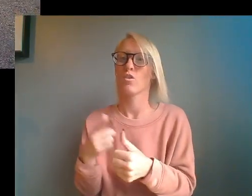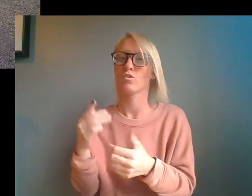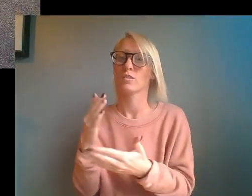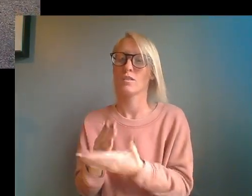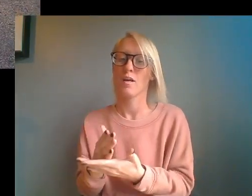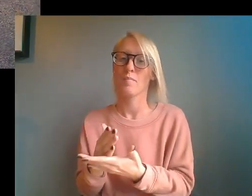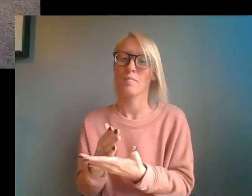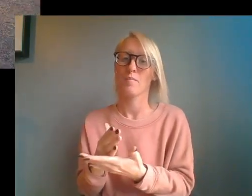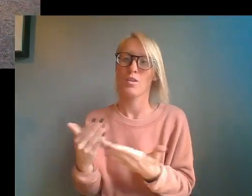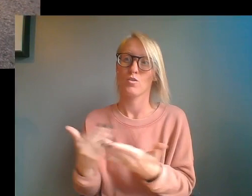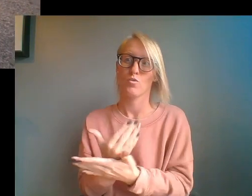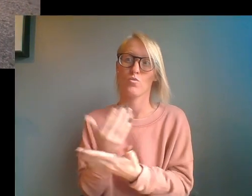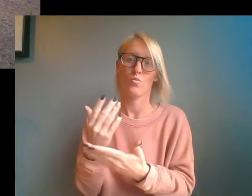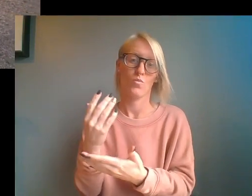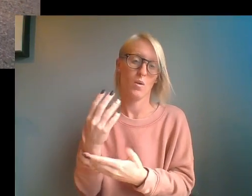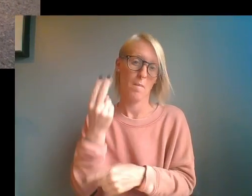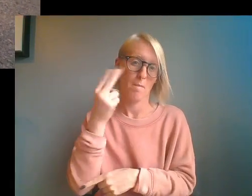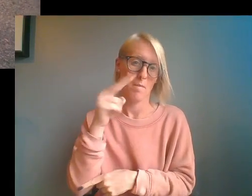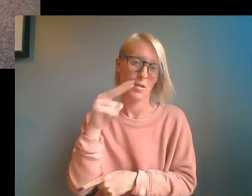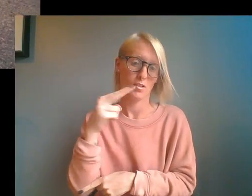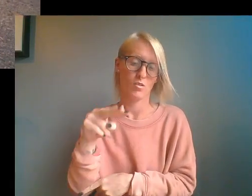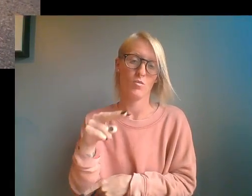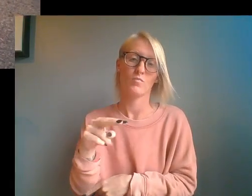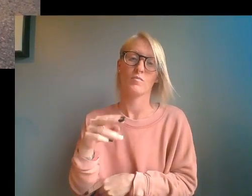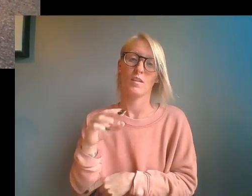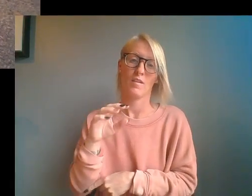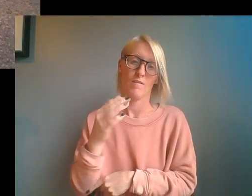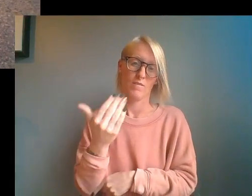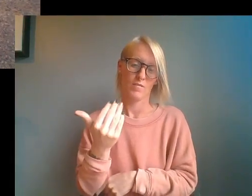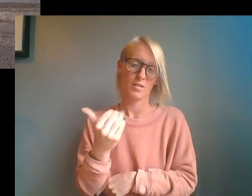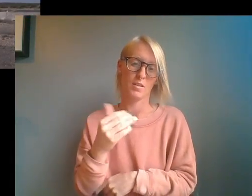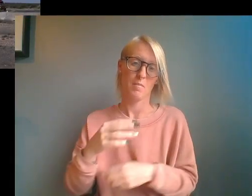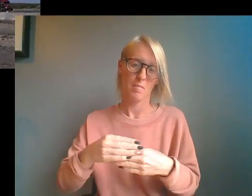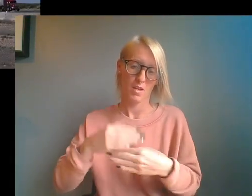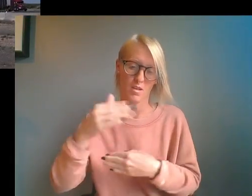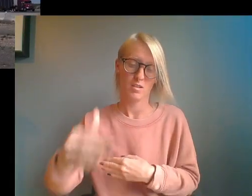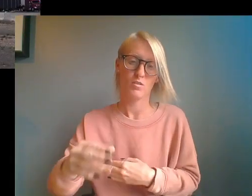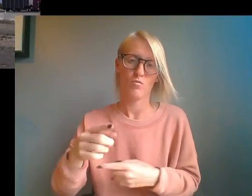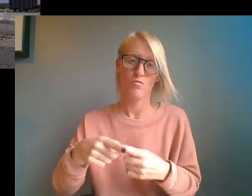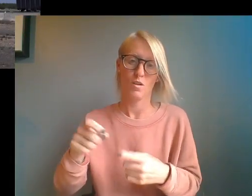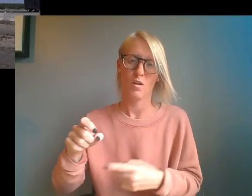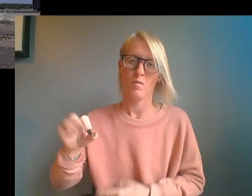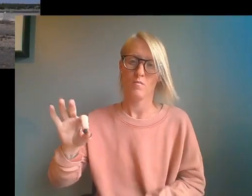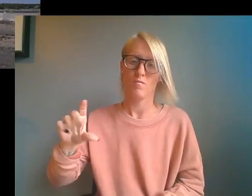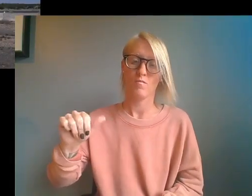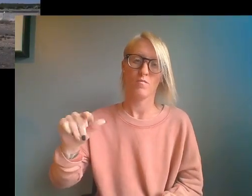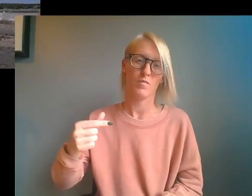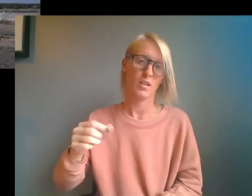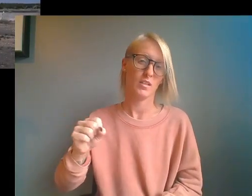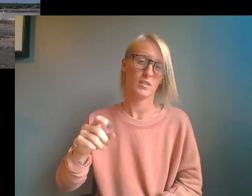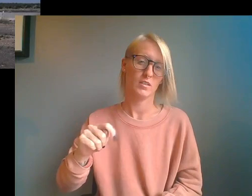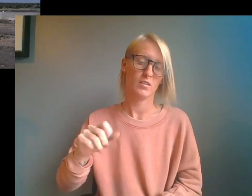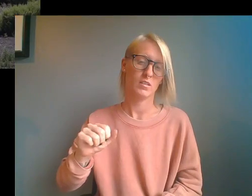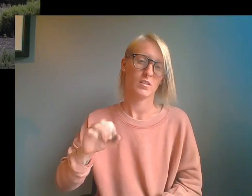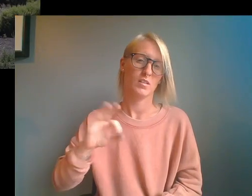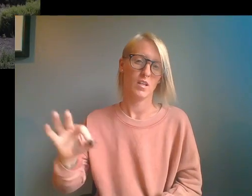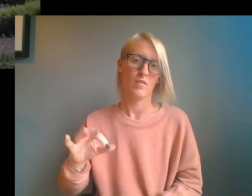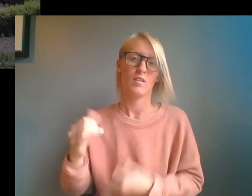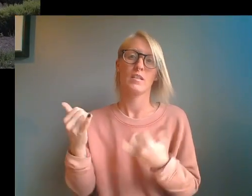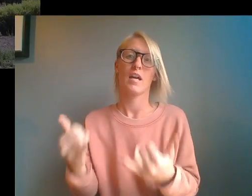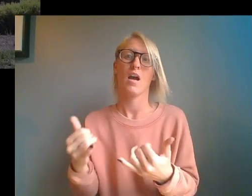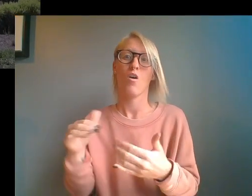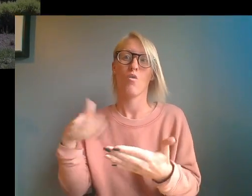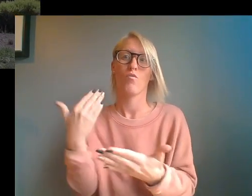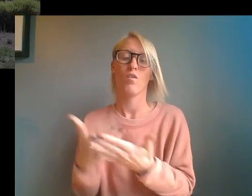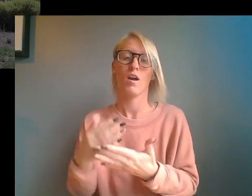This is our first stop today, about 15 miles outside of Flagstaff, Twin Arrows. Twin Arrows was another favorite stopping point